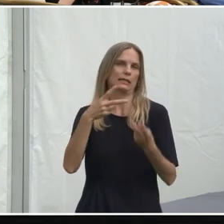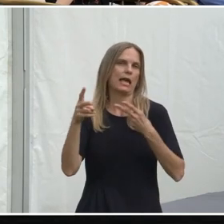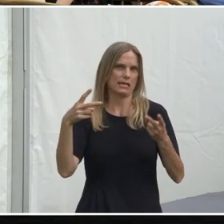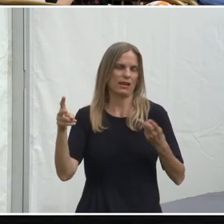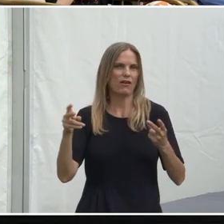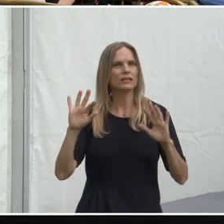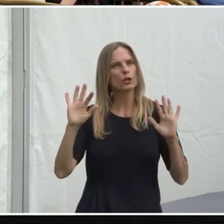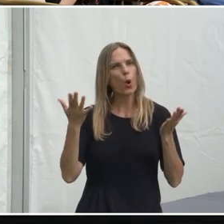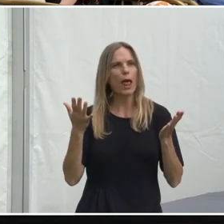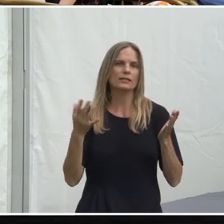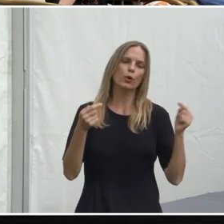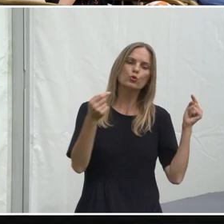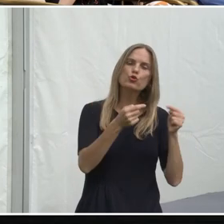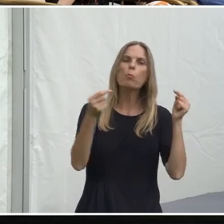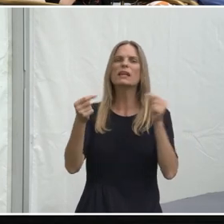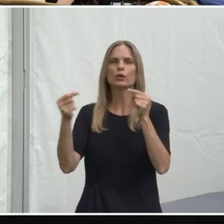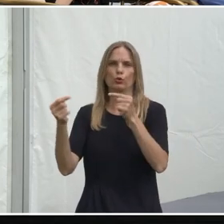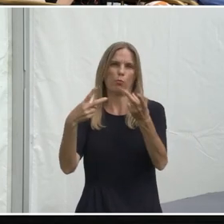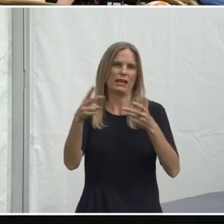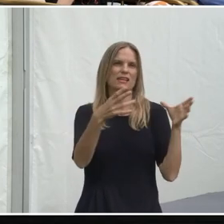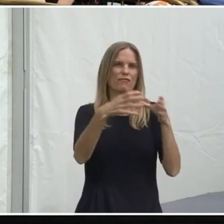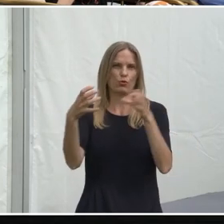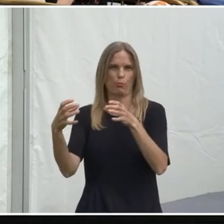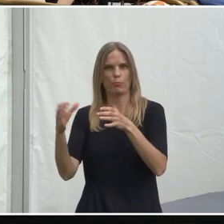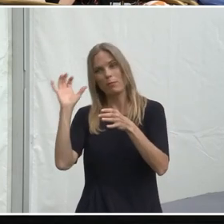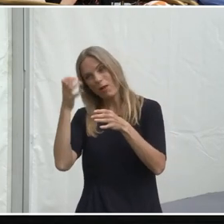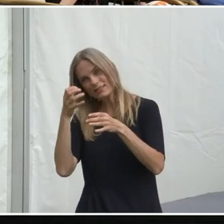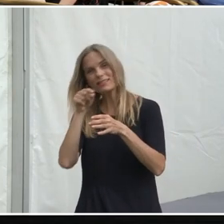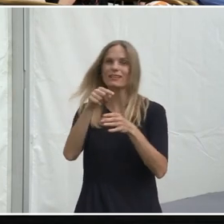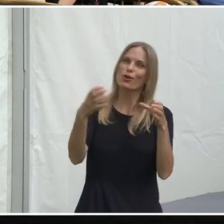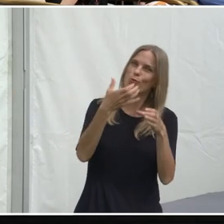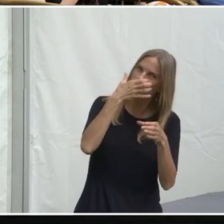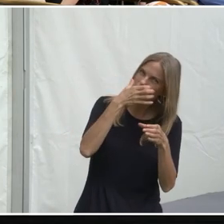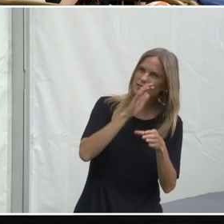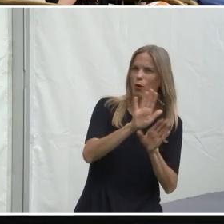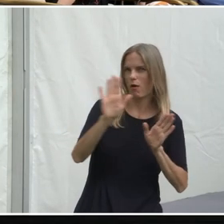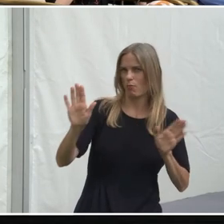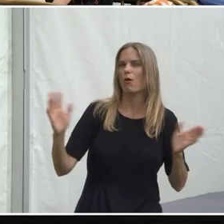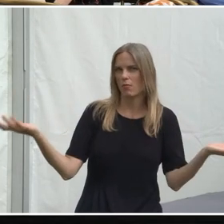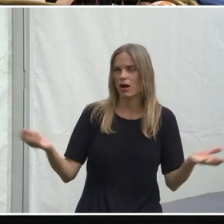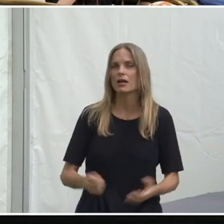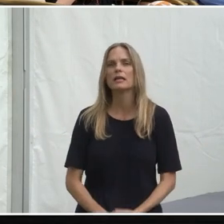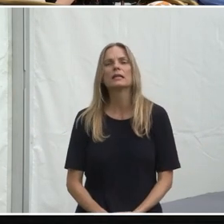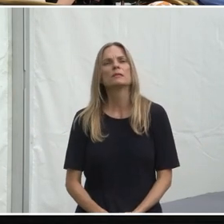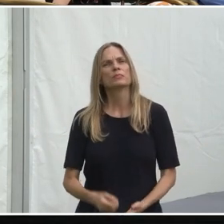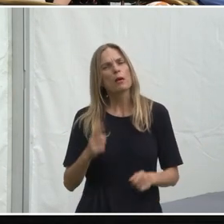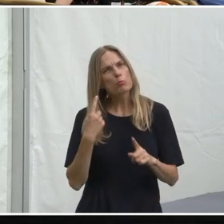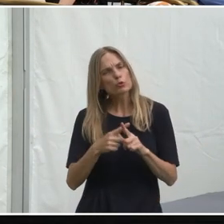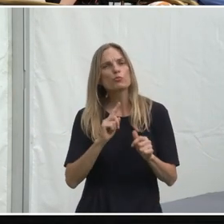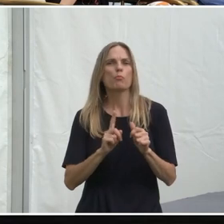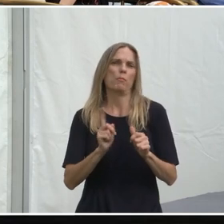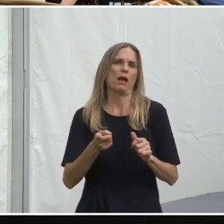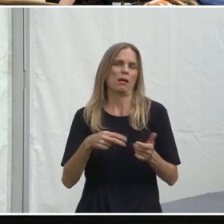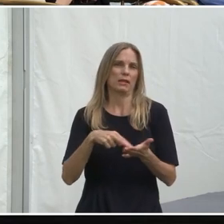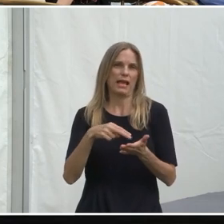different categories. If I go to school, I have to act like this. If I go to see those kind of friends, I'm acting a different way, and the other kind